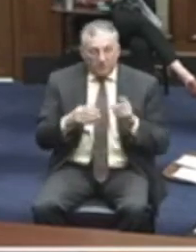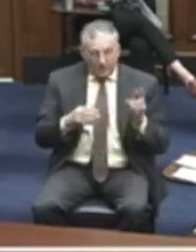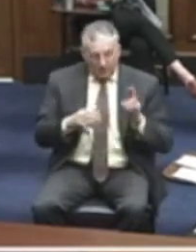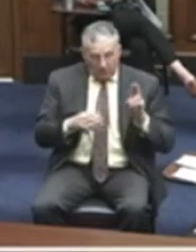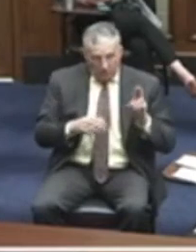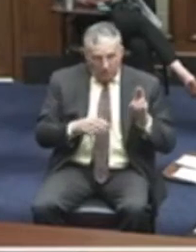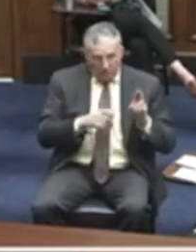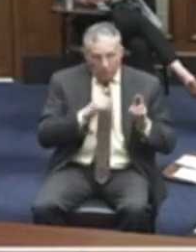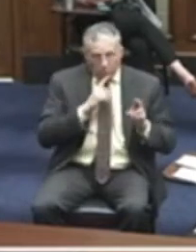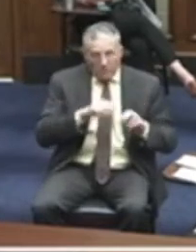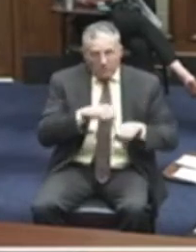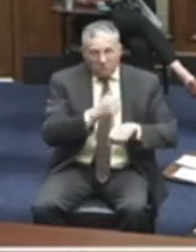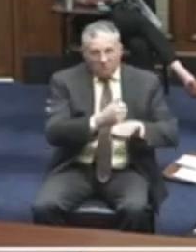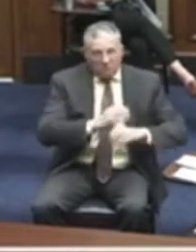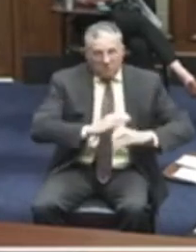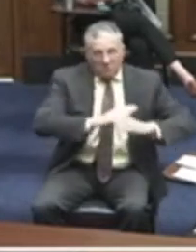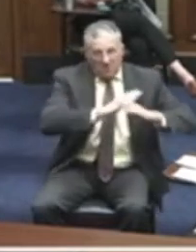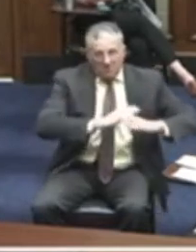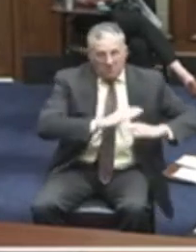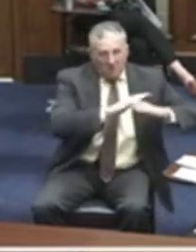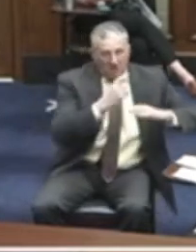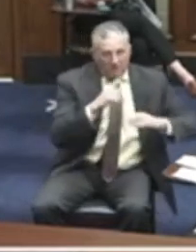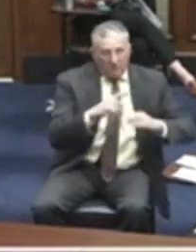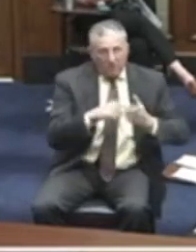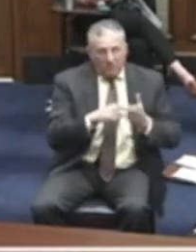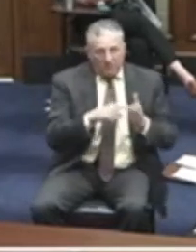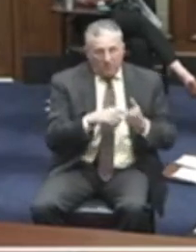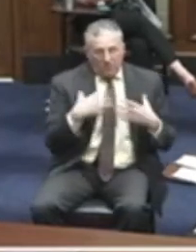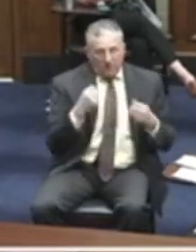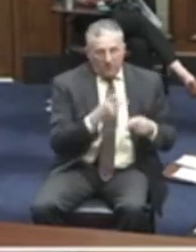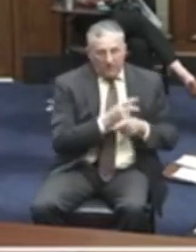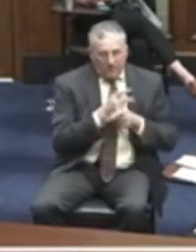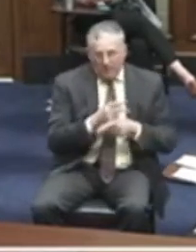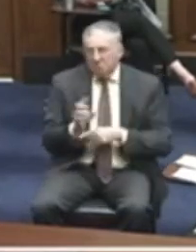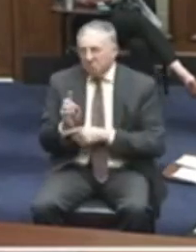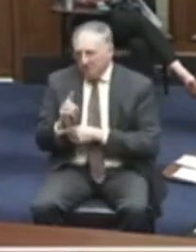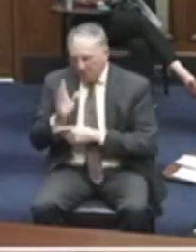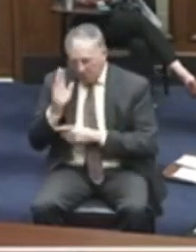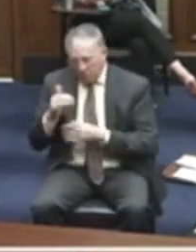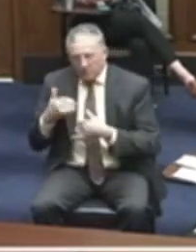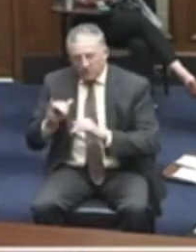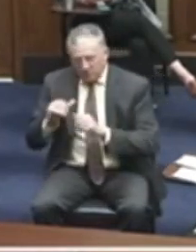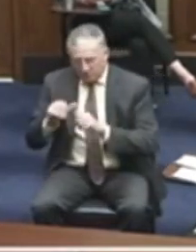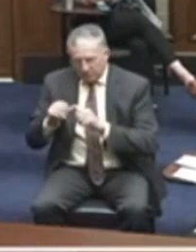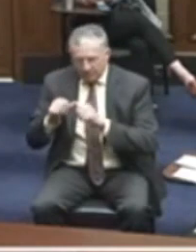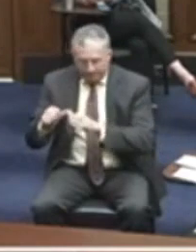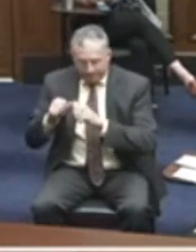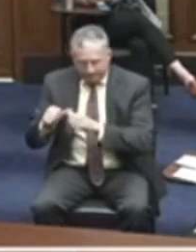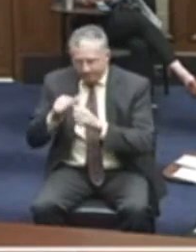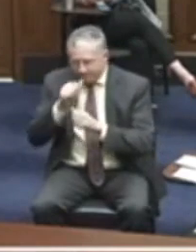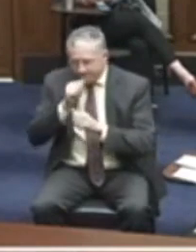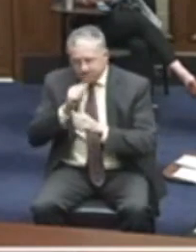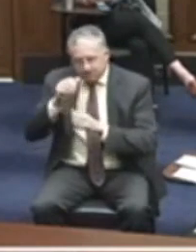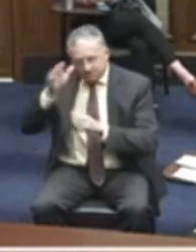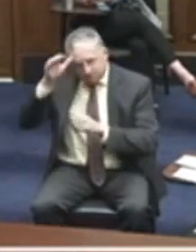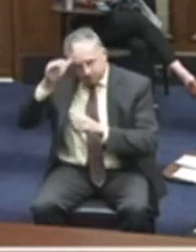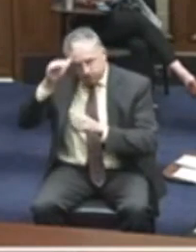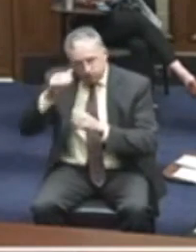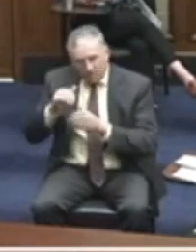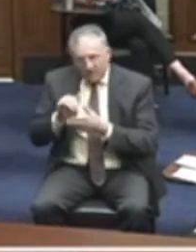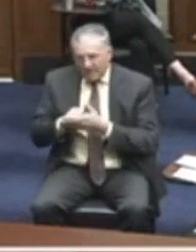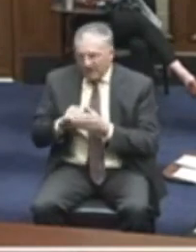raise barriers to affordable health care, Democrats will continue working tirelessly to ensure that no